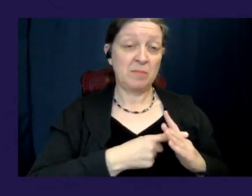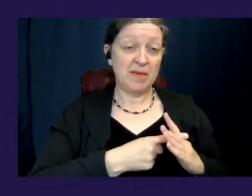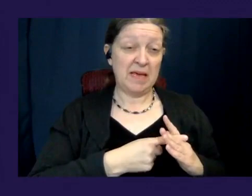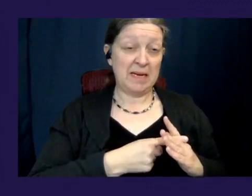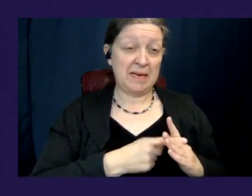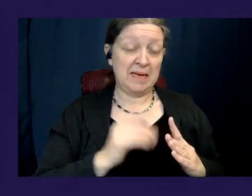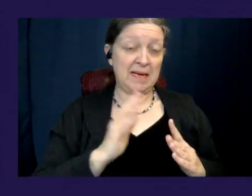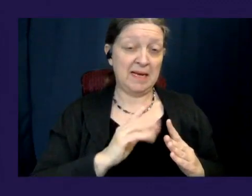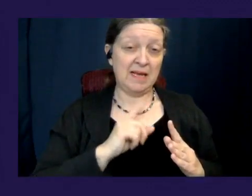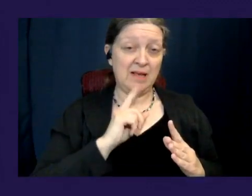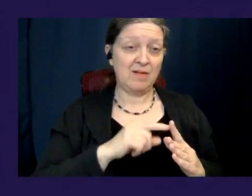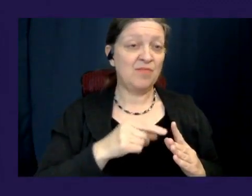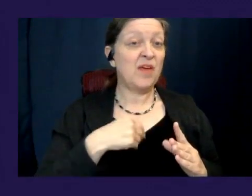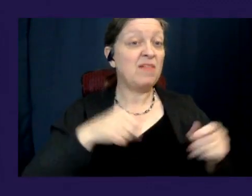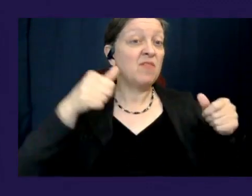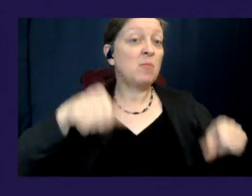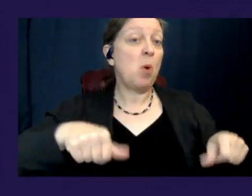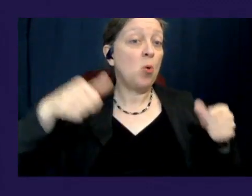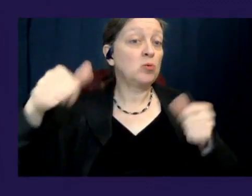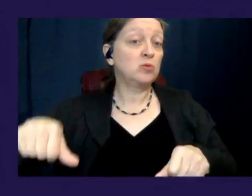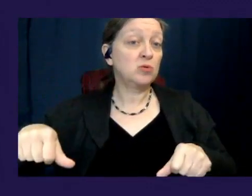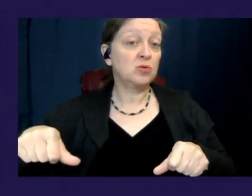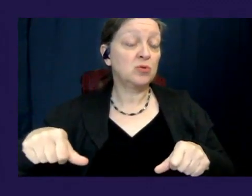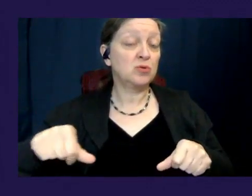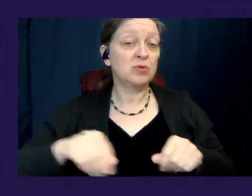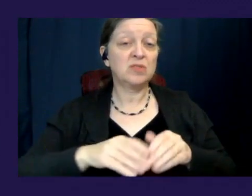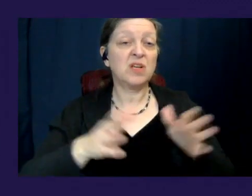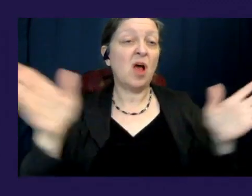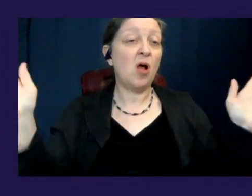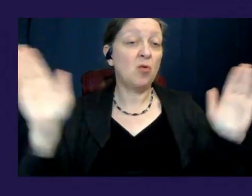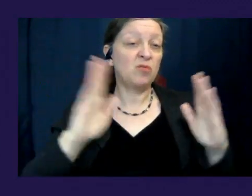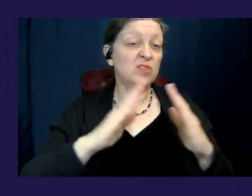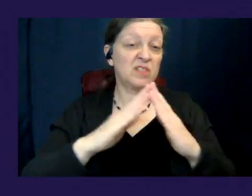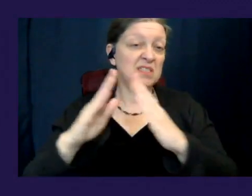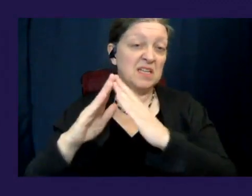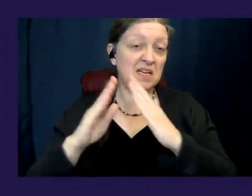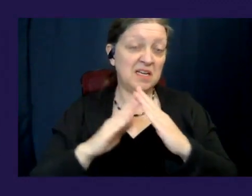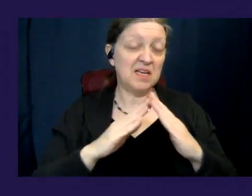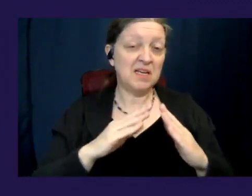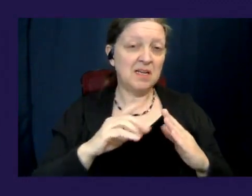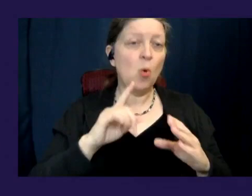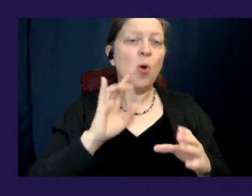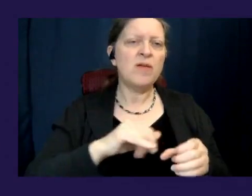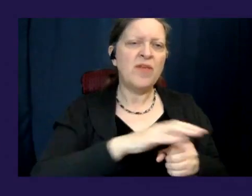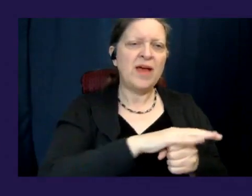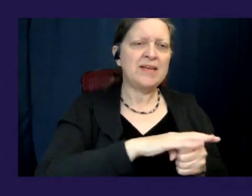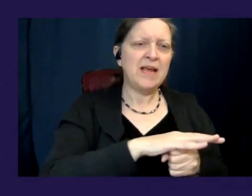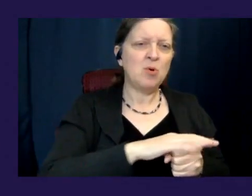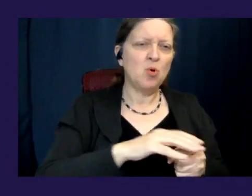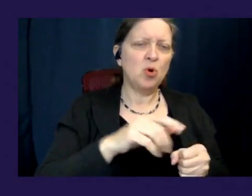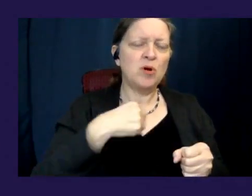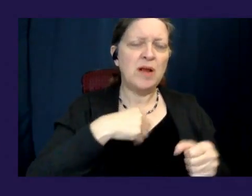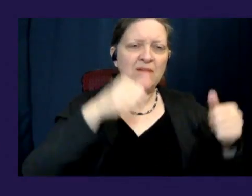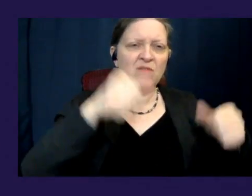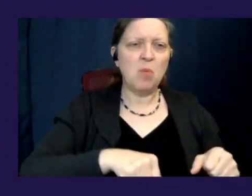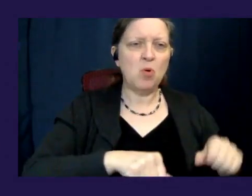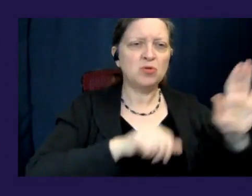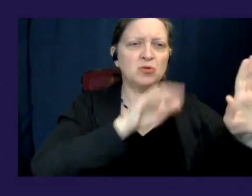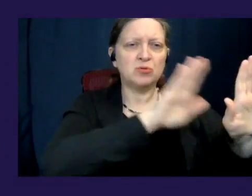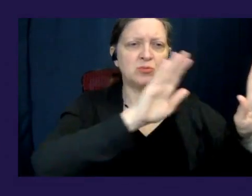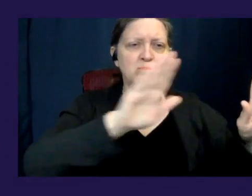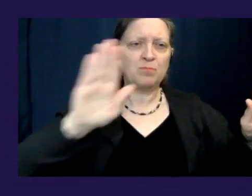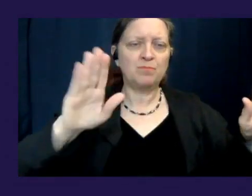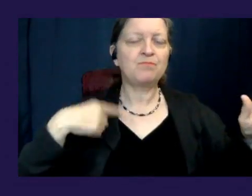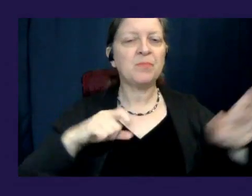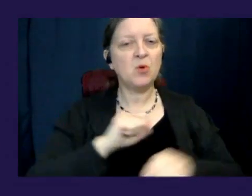there were posters throughout the city, throughout this neighborhood, and we had to work with other